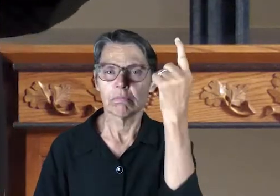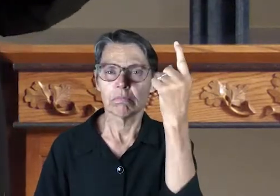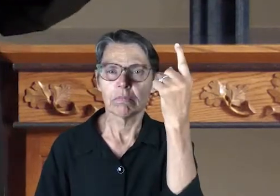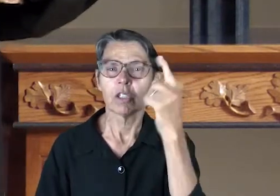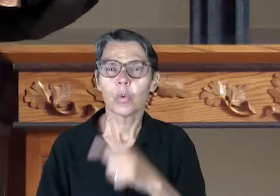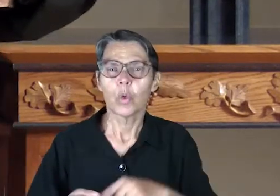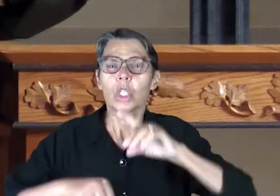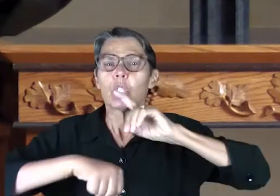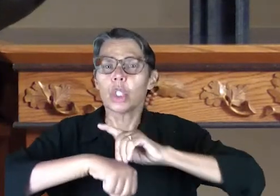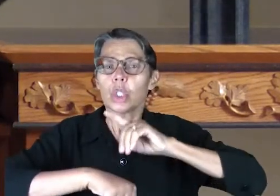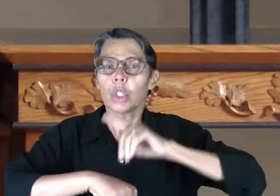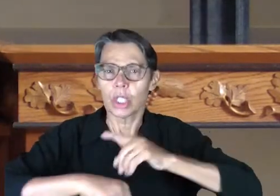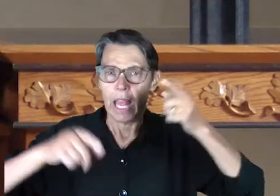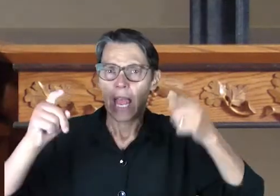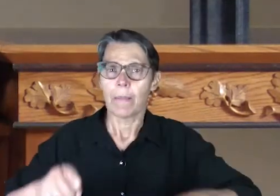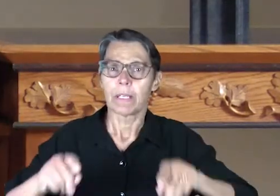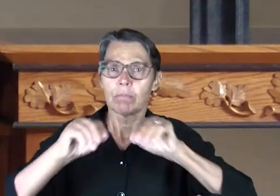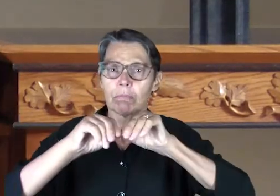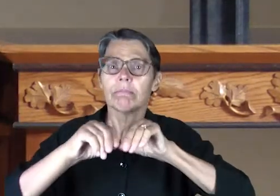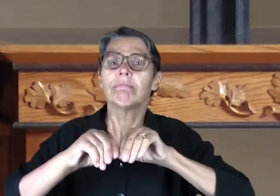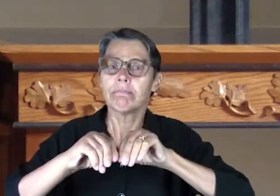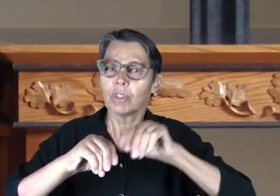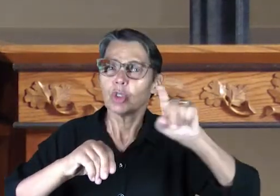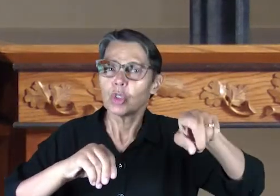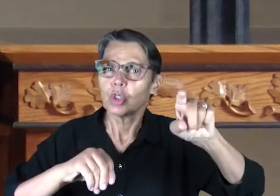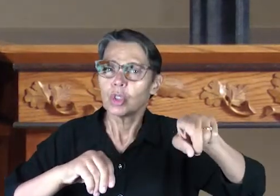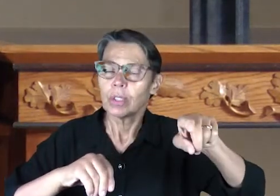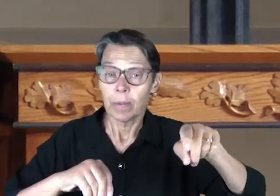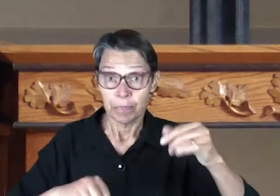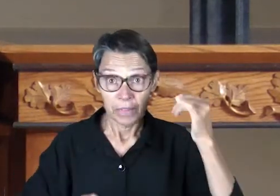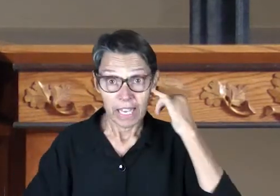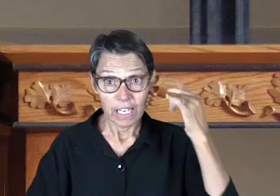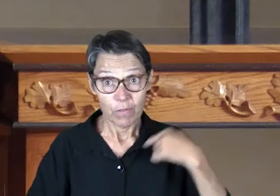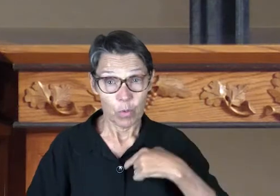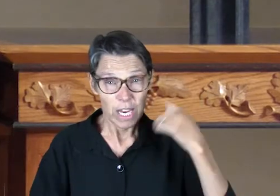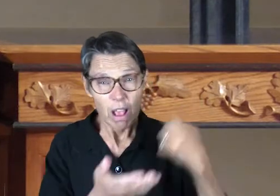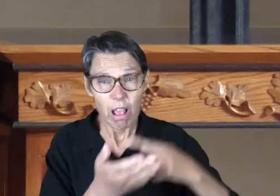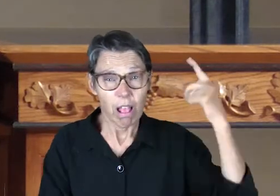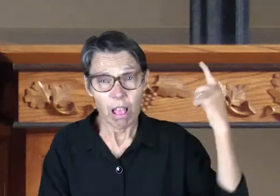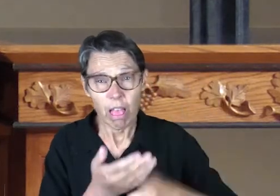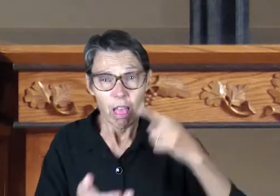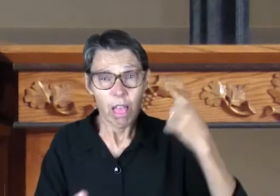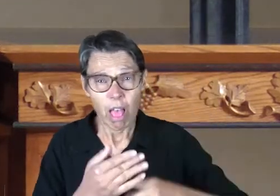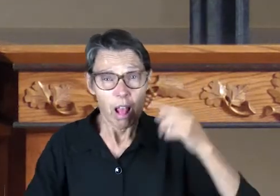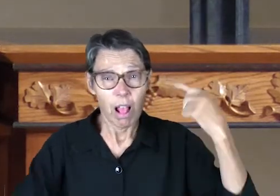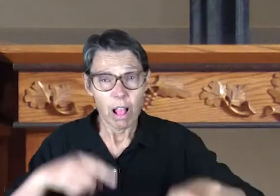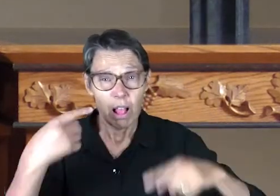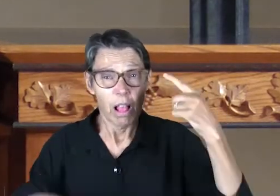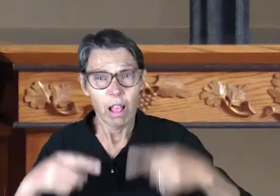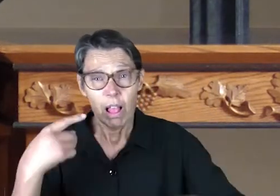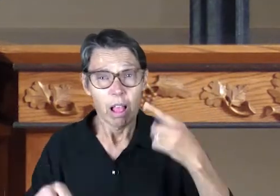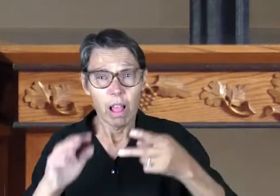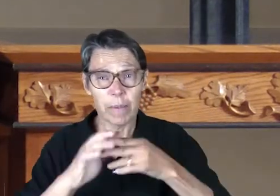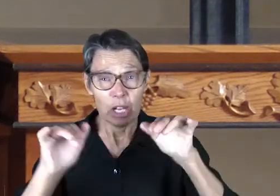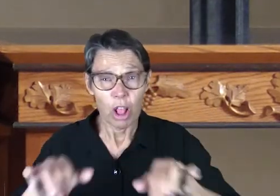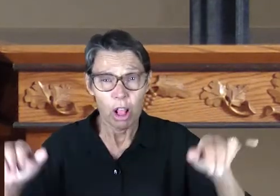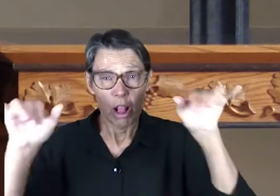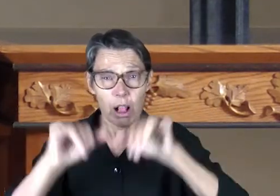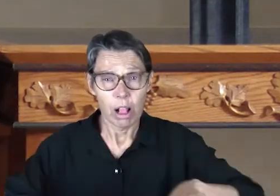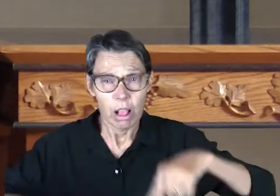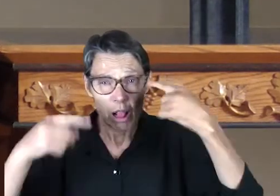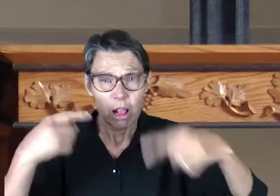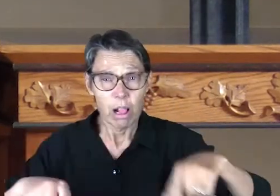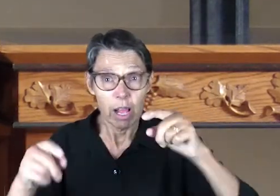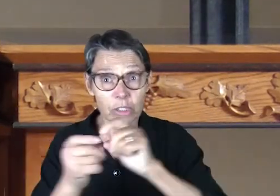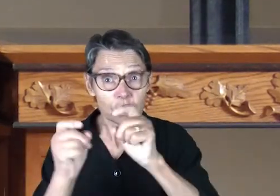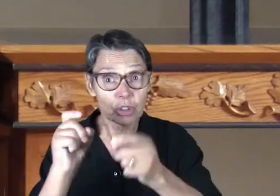greatest finger on the pulse of what should be happening? And as long as we argue about it, we don't actually really have to